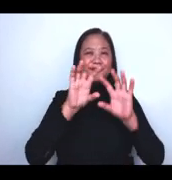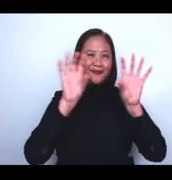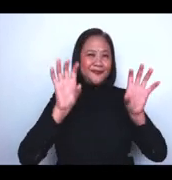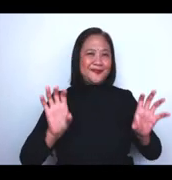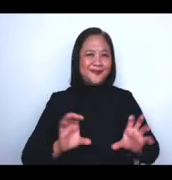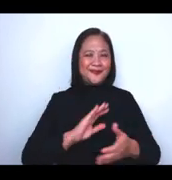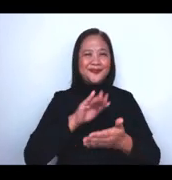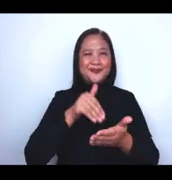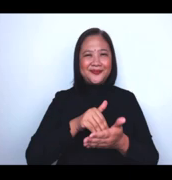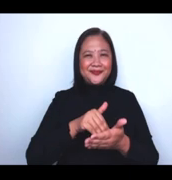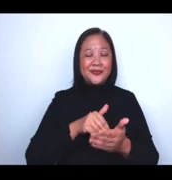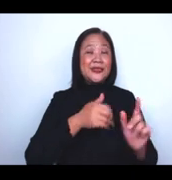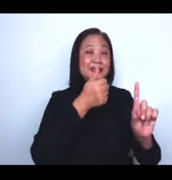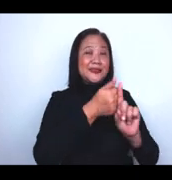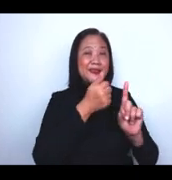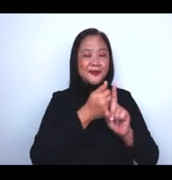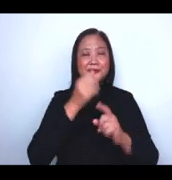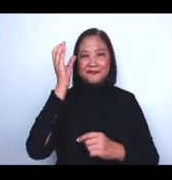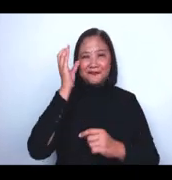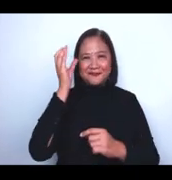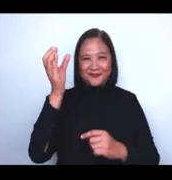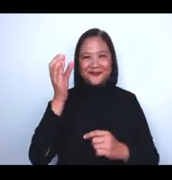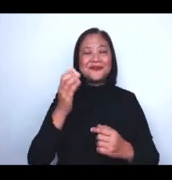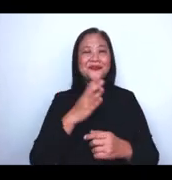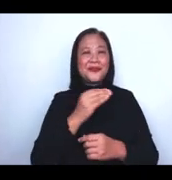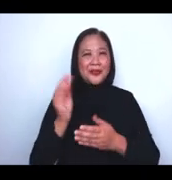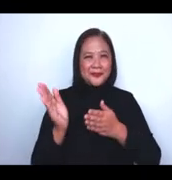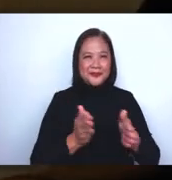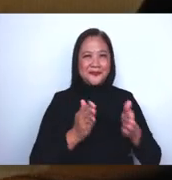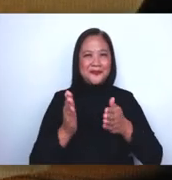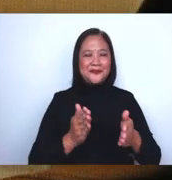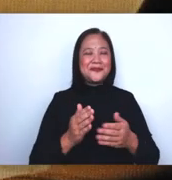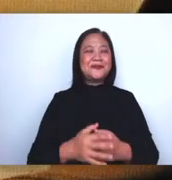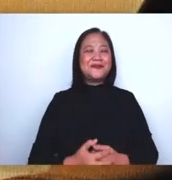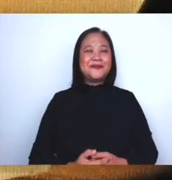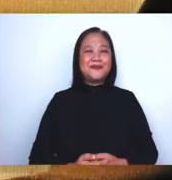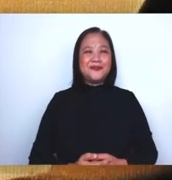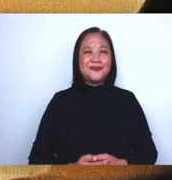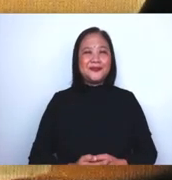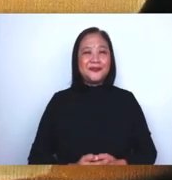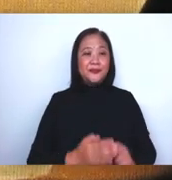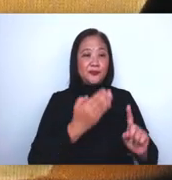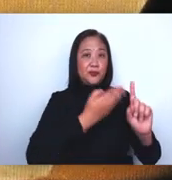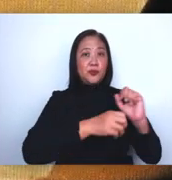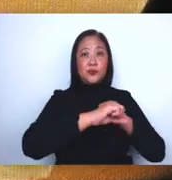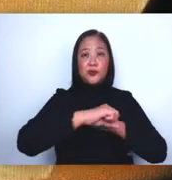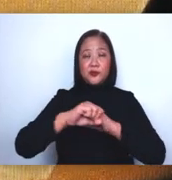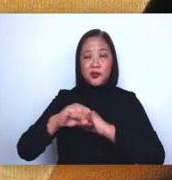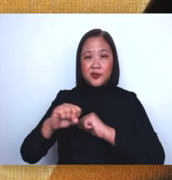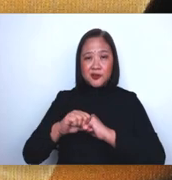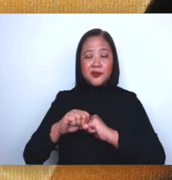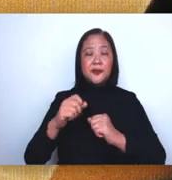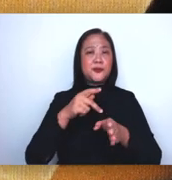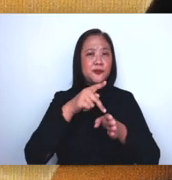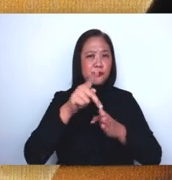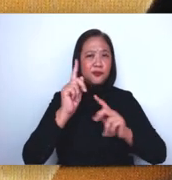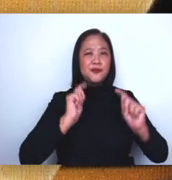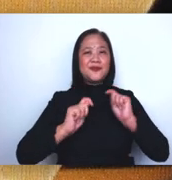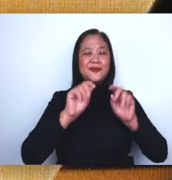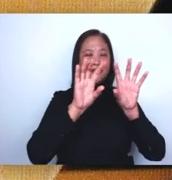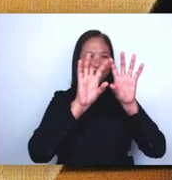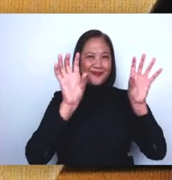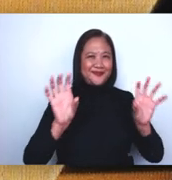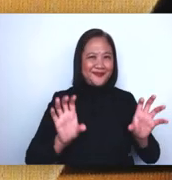Center, which he himself conceptualized and organized. To promote and professionalize theater